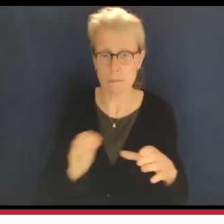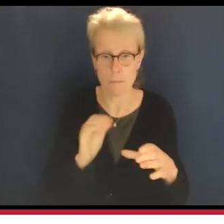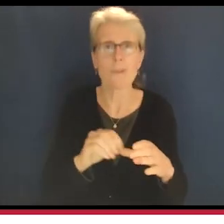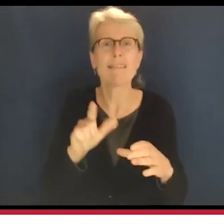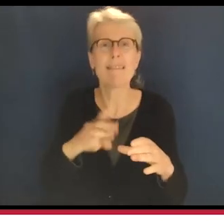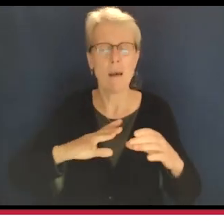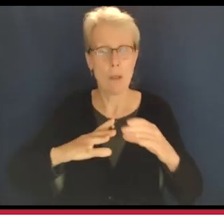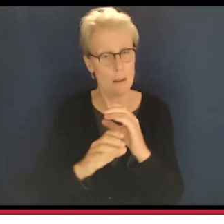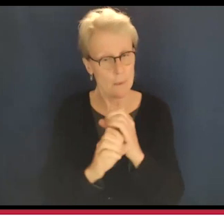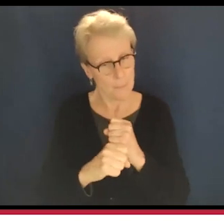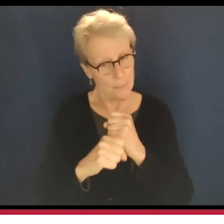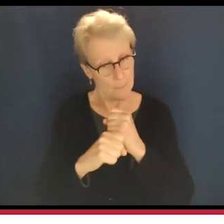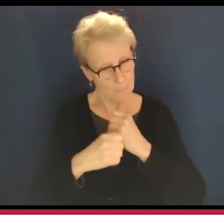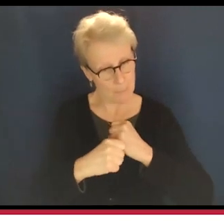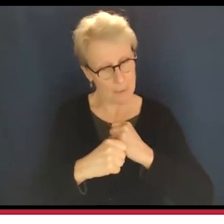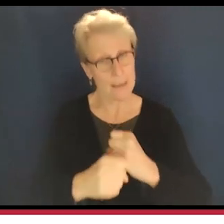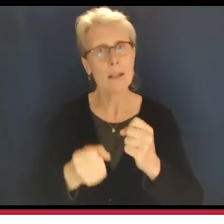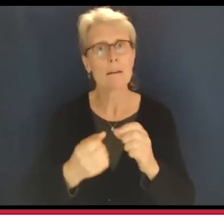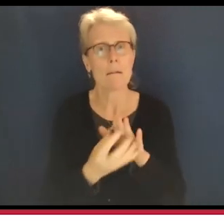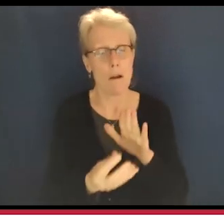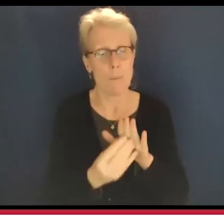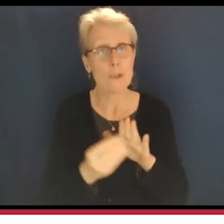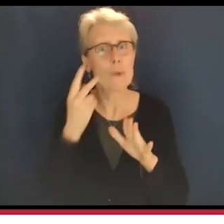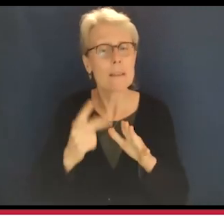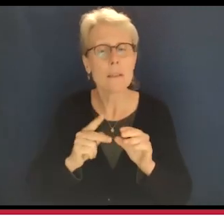laboratory and making copies of that virus.